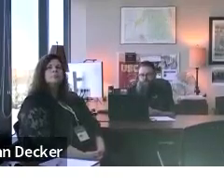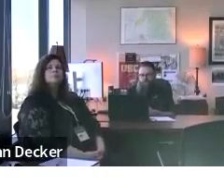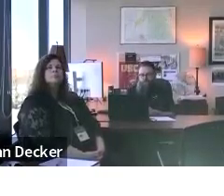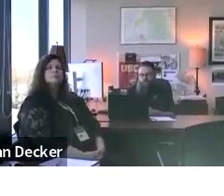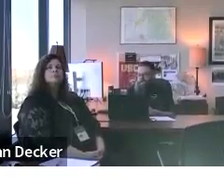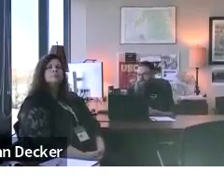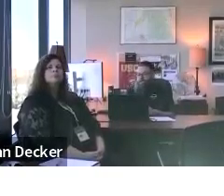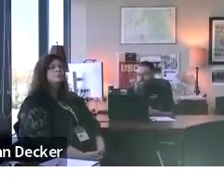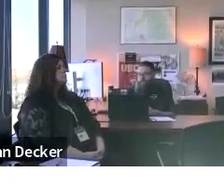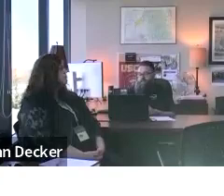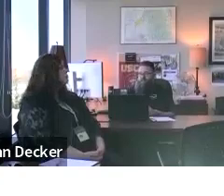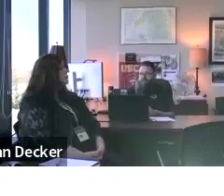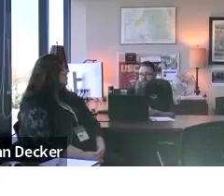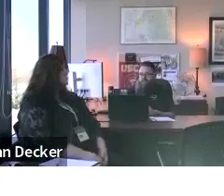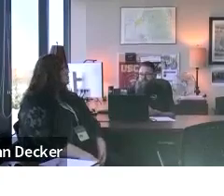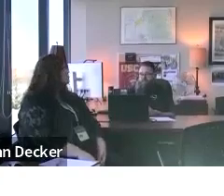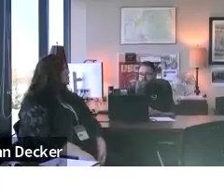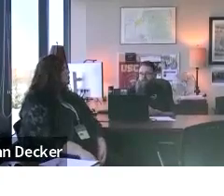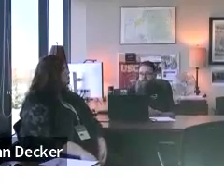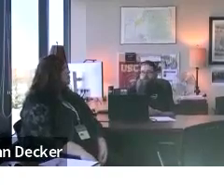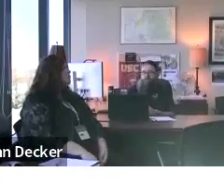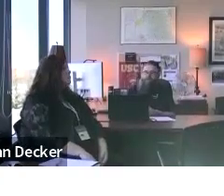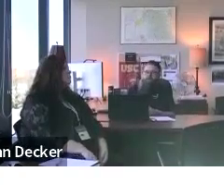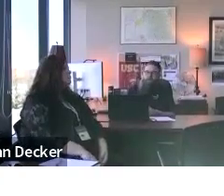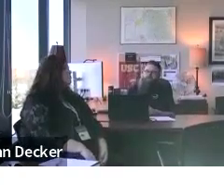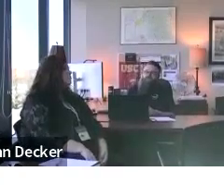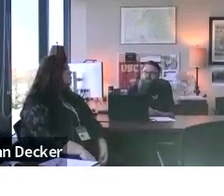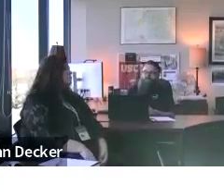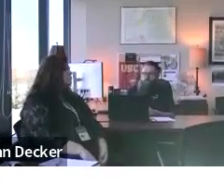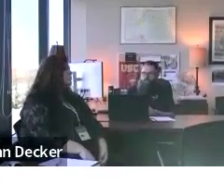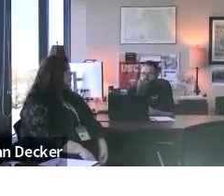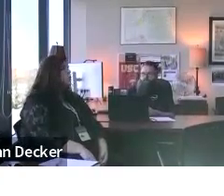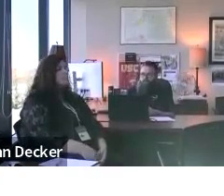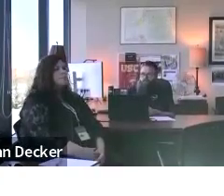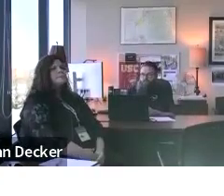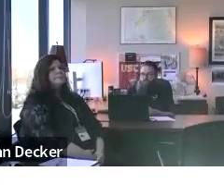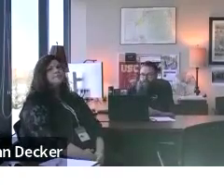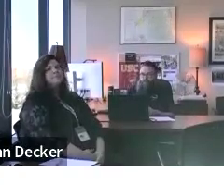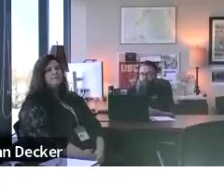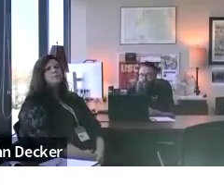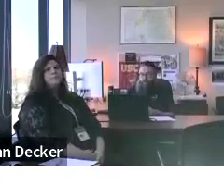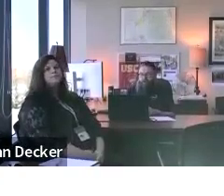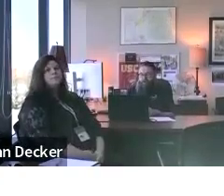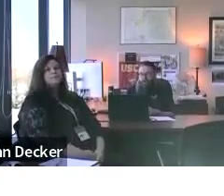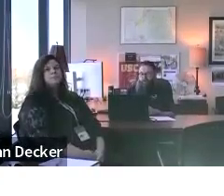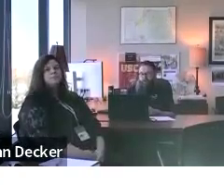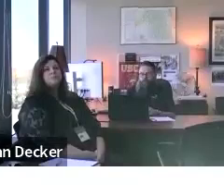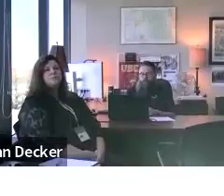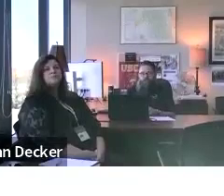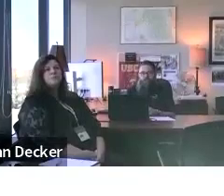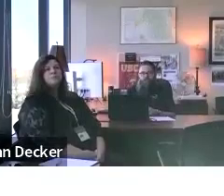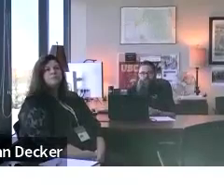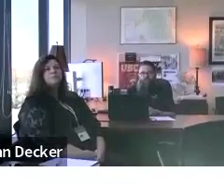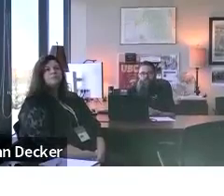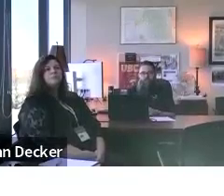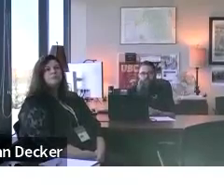to like the funding and the expectations, probably as close to January 1st as possible that we can. But you